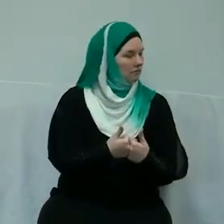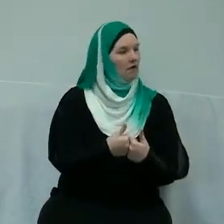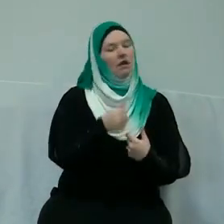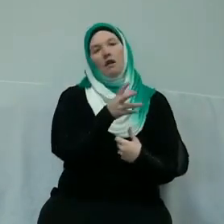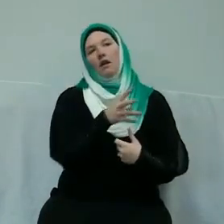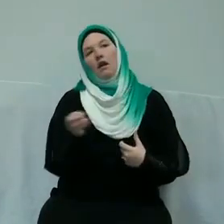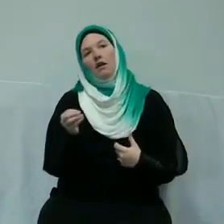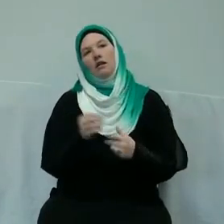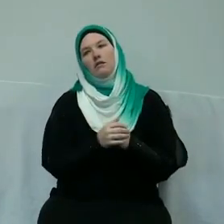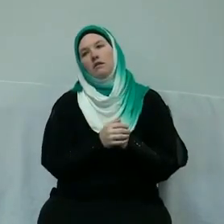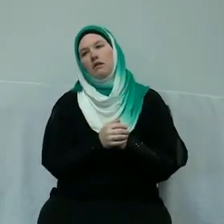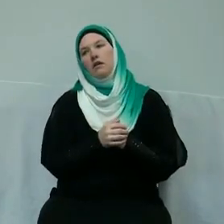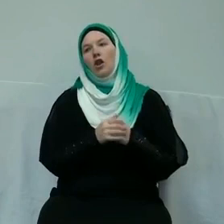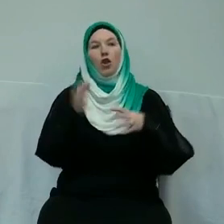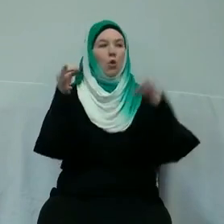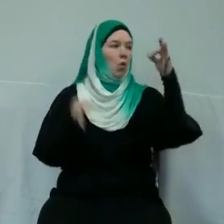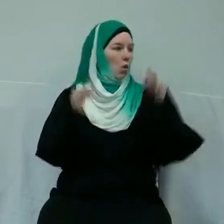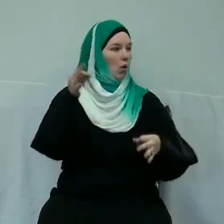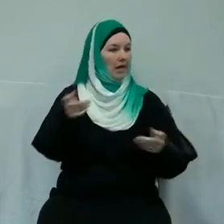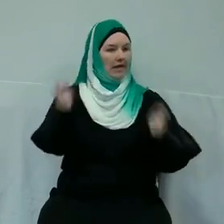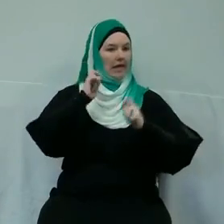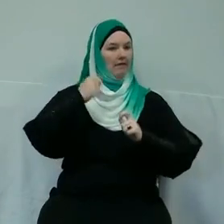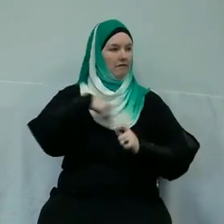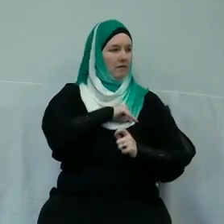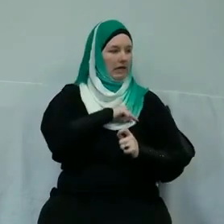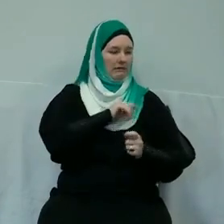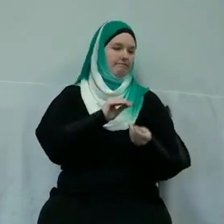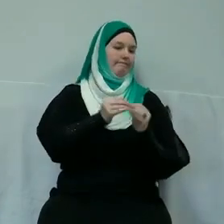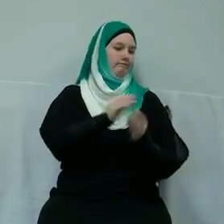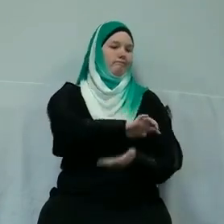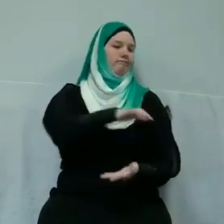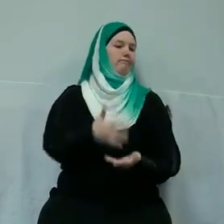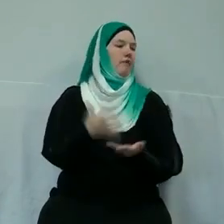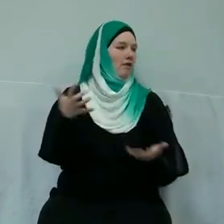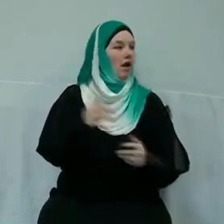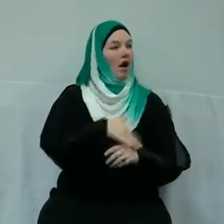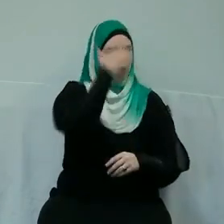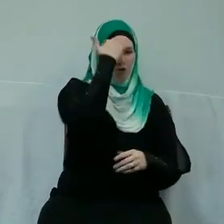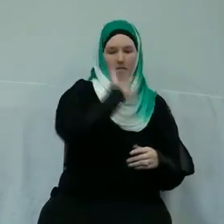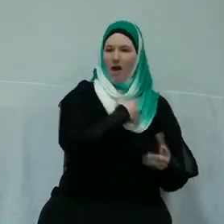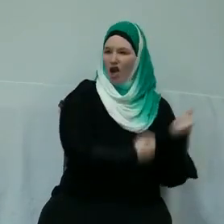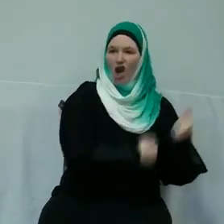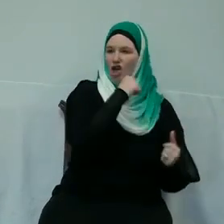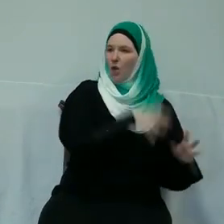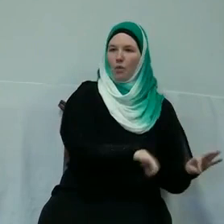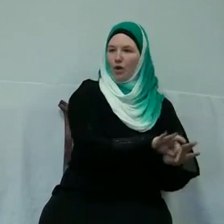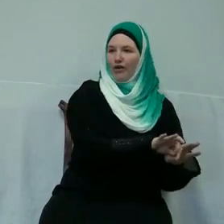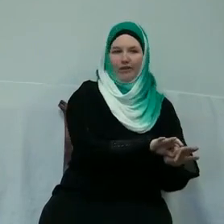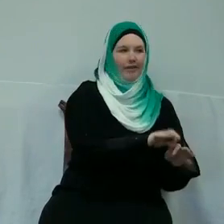and the court gave me that much, and I know that my car is not worth that